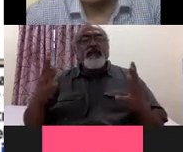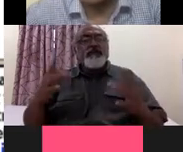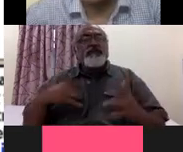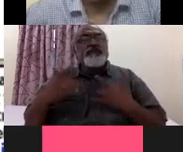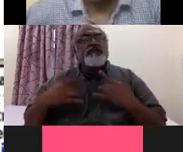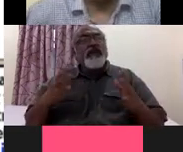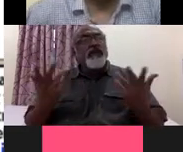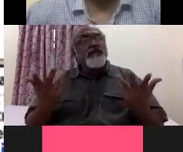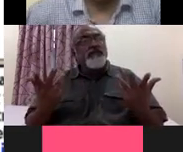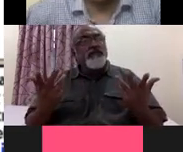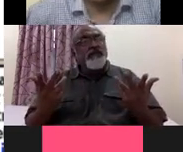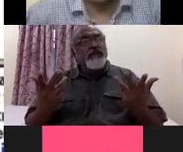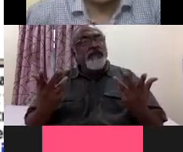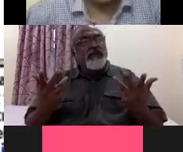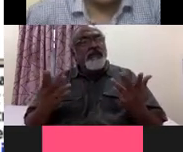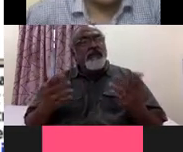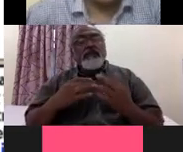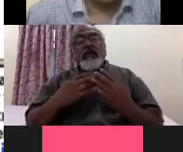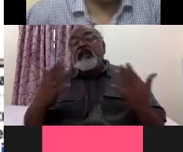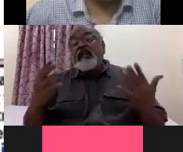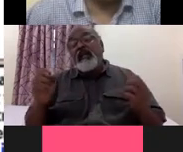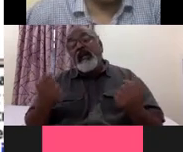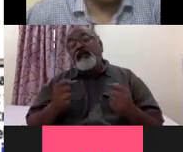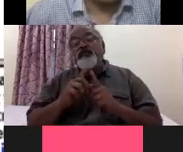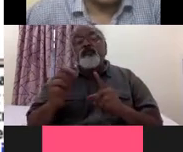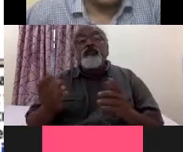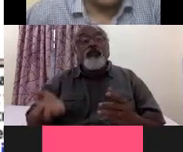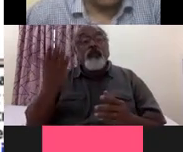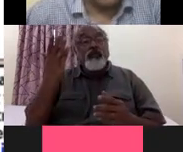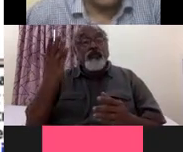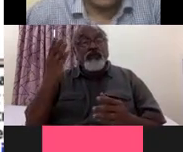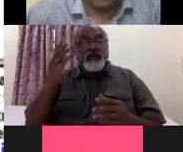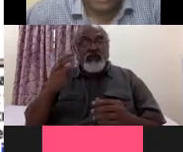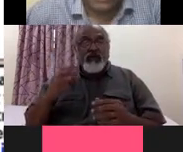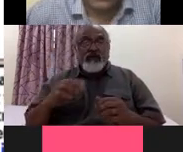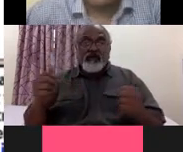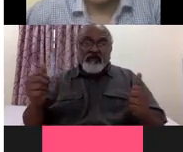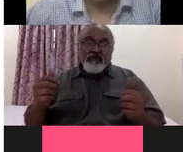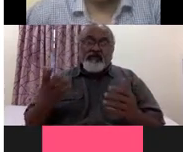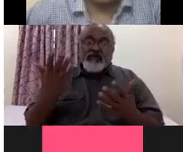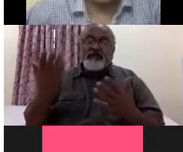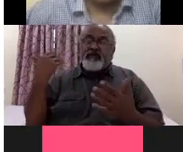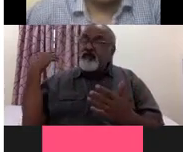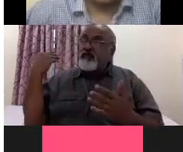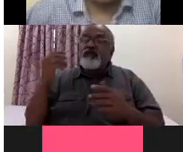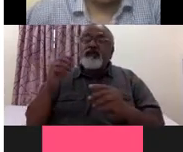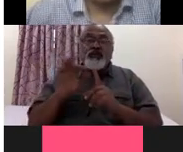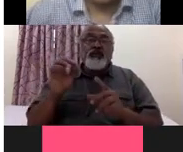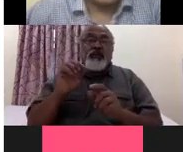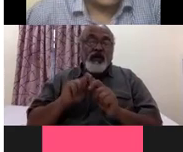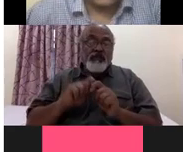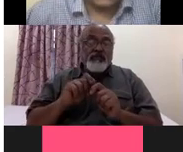rahe hain, main aur bhi bahut kuch keh sakte hain. I think all of this you would have covered a lot in your other parts of the work.